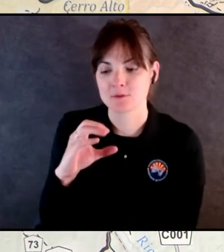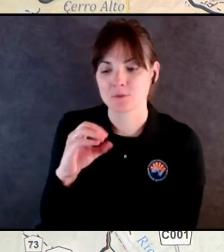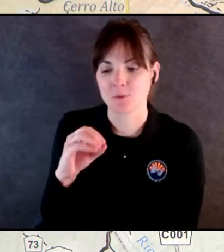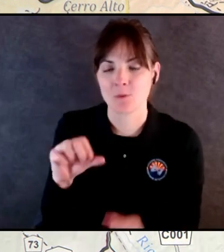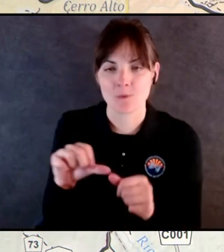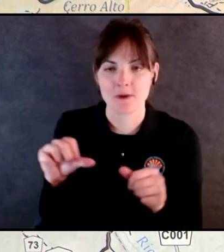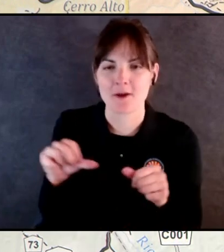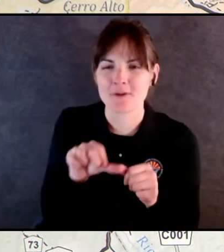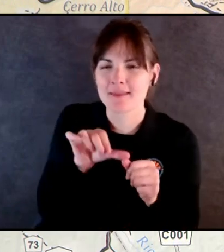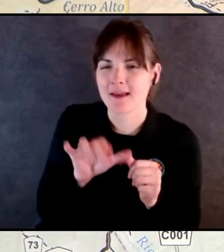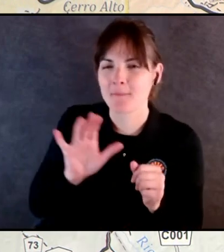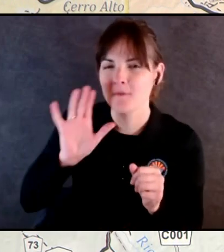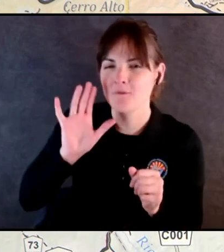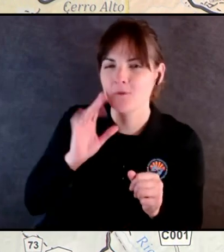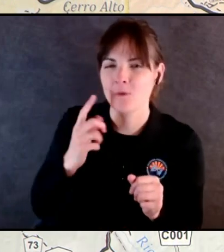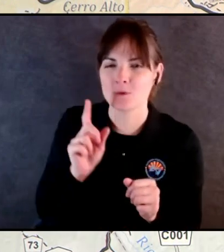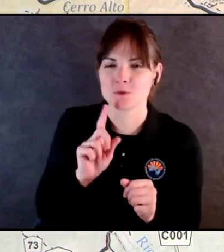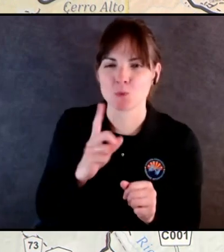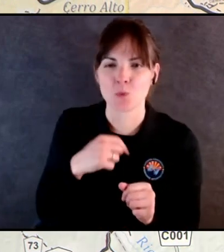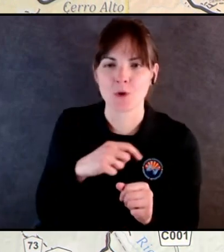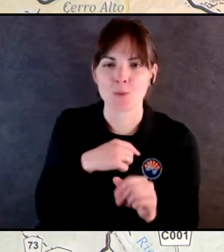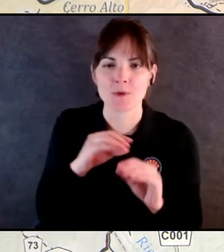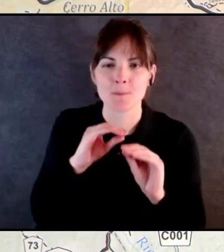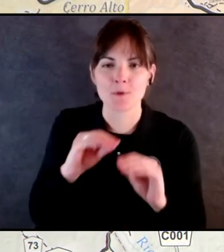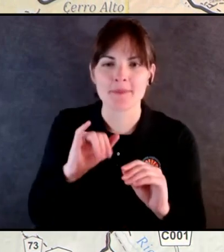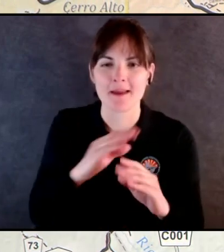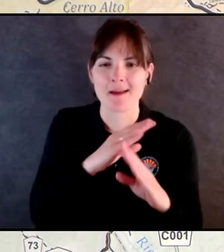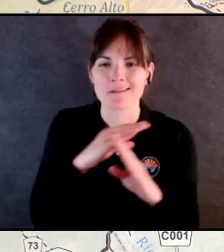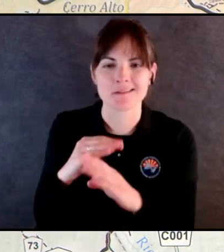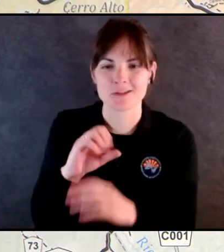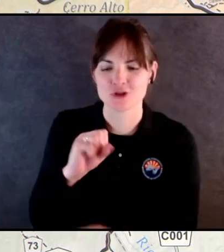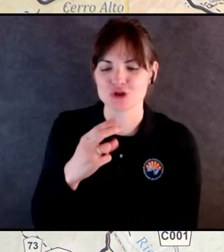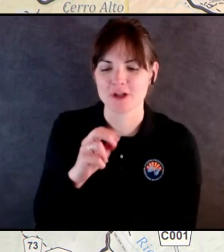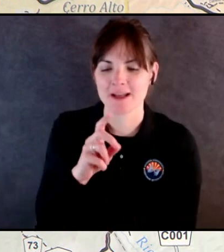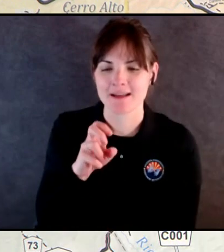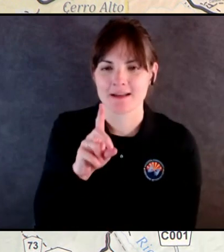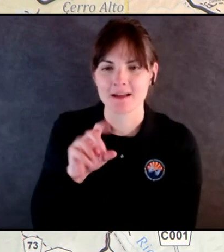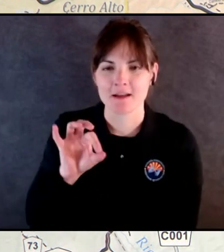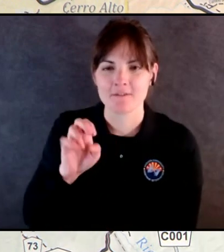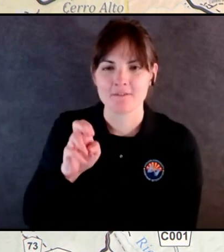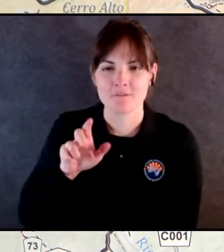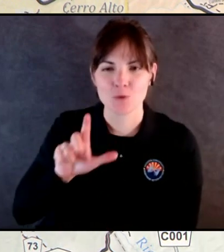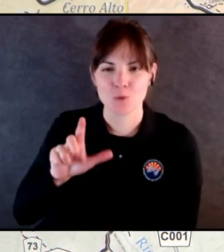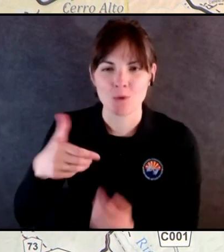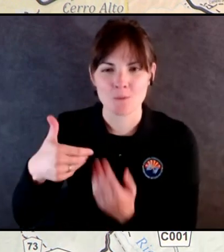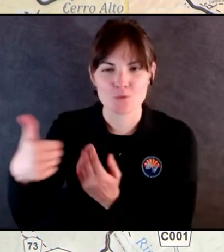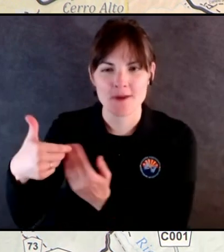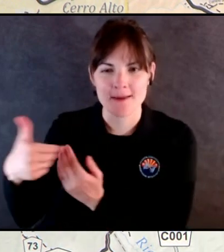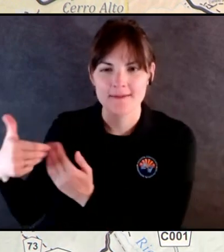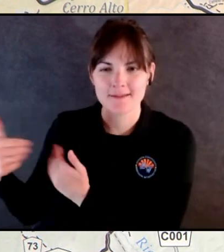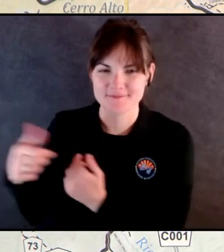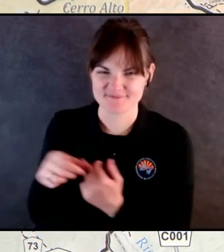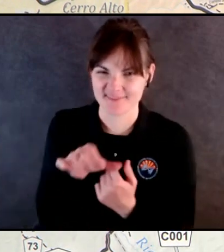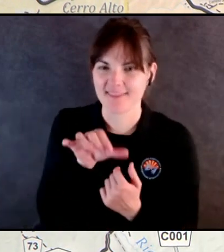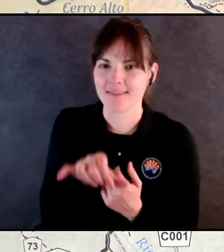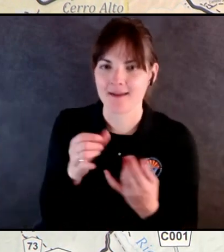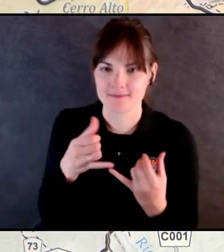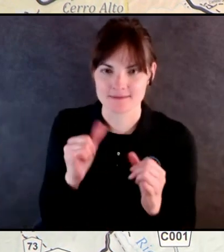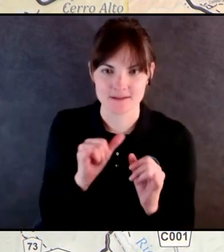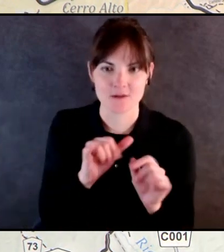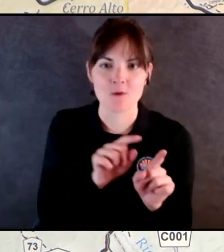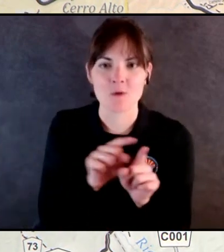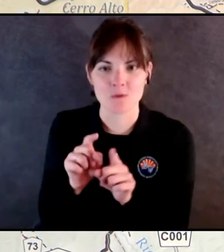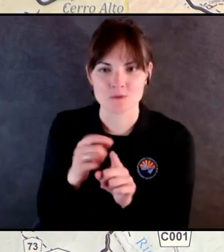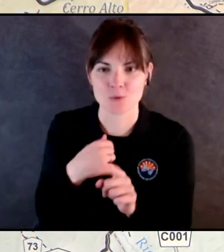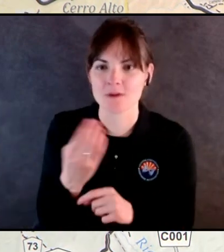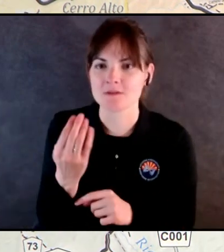an additional at least 14 days of work in there, and that's just to clean up, again, like I said, the debris that's already on the